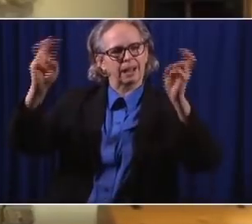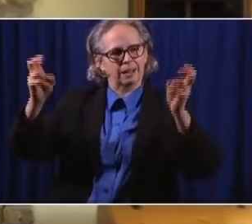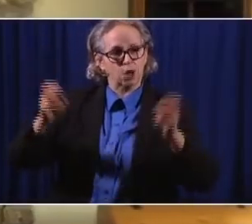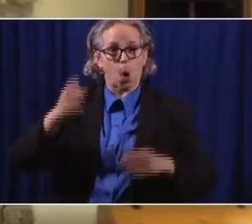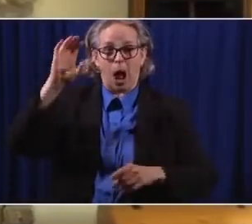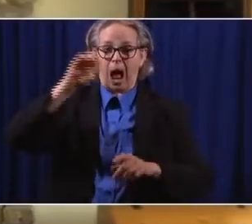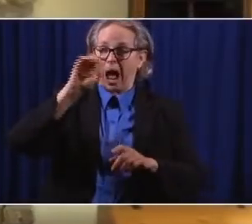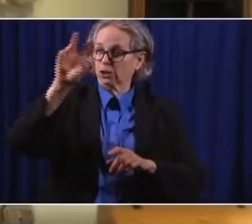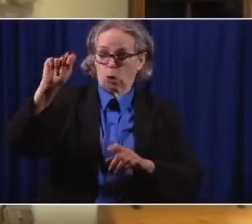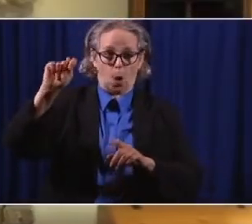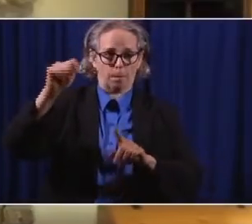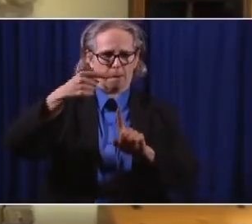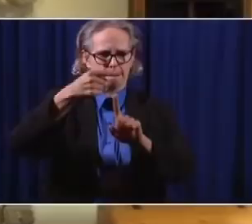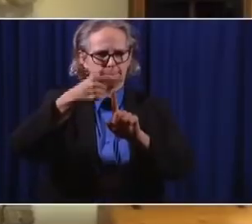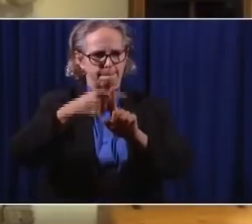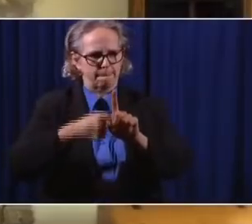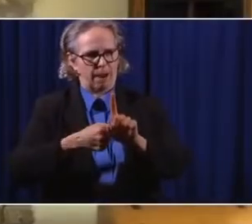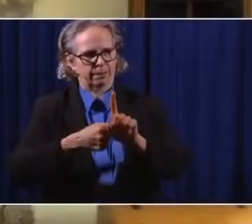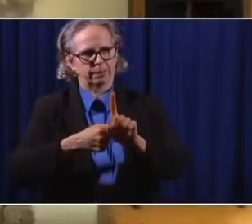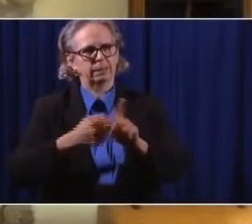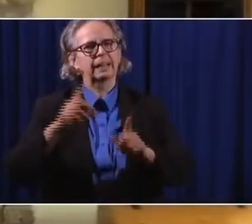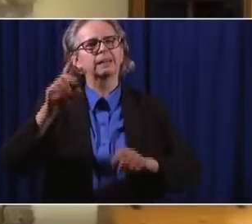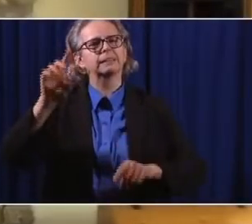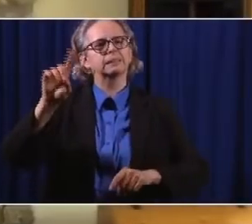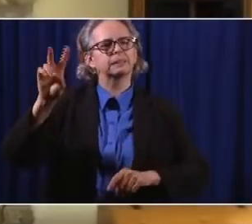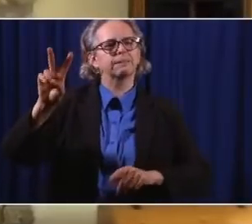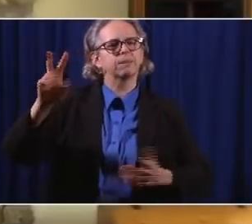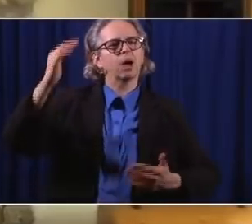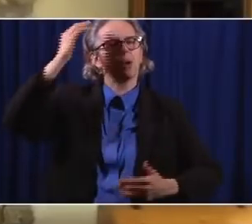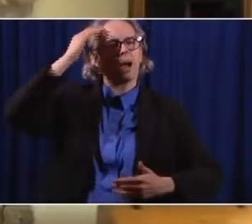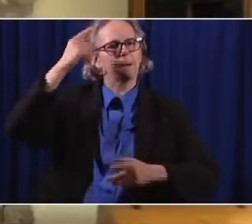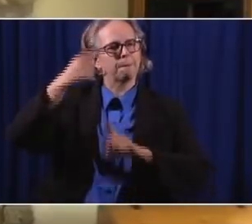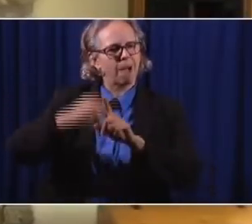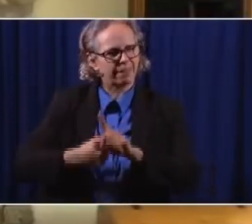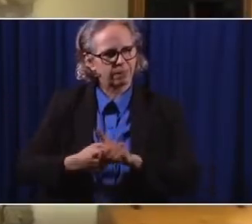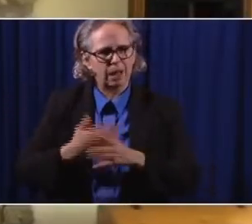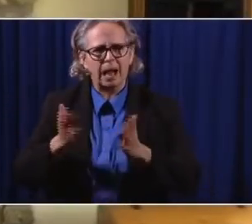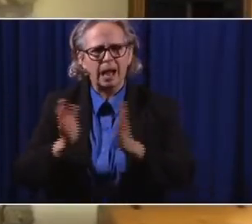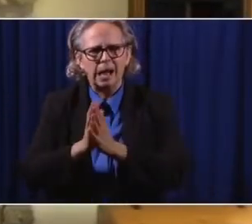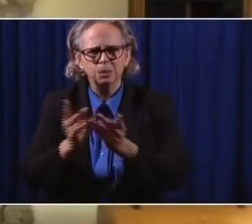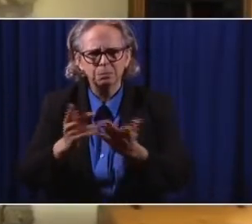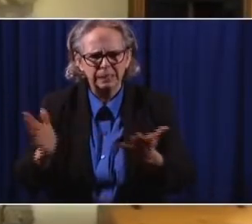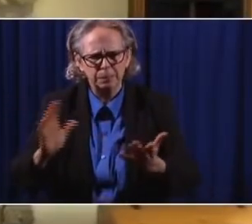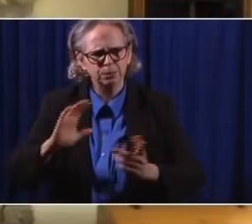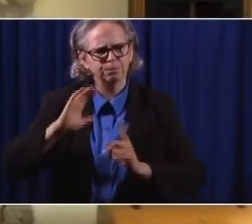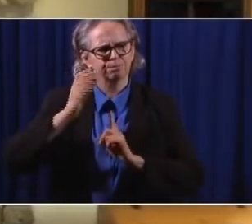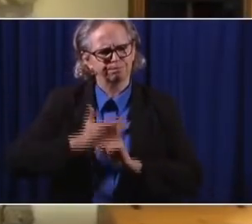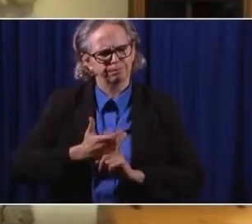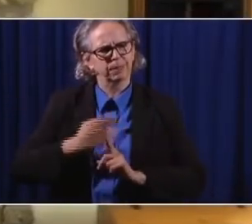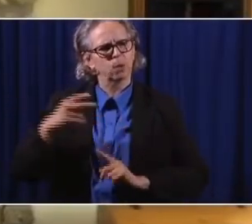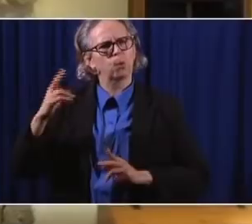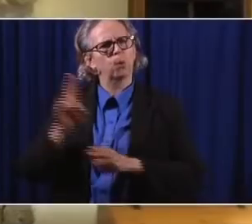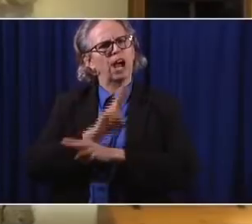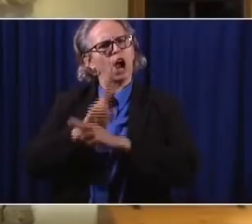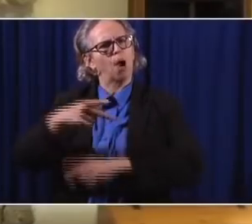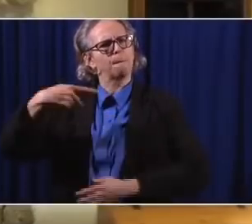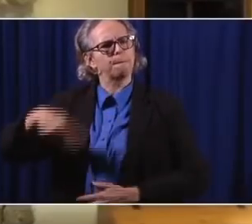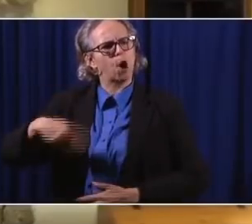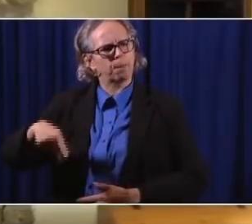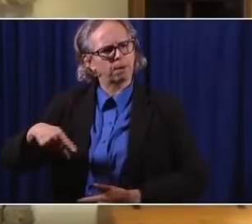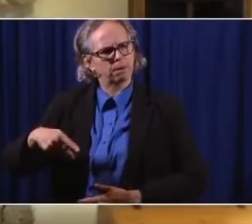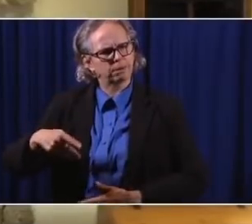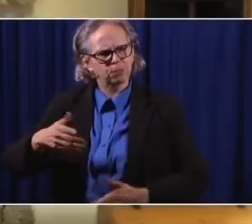and Americans all over the country are wearing purple today to bring attention to this very important issue.